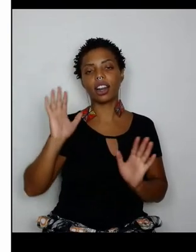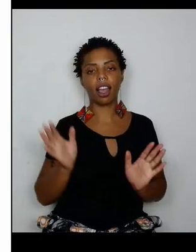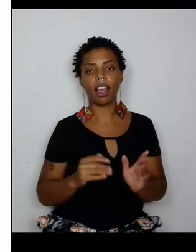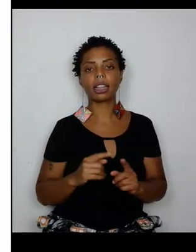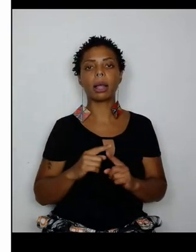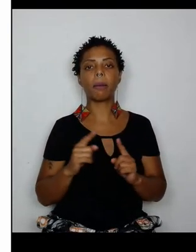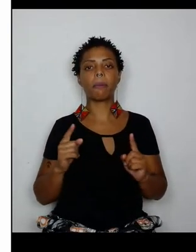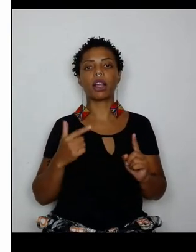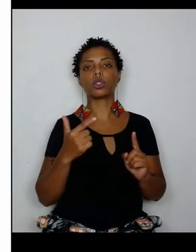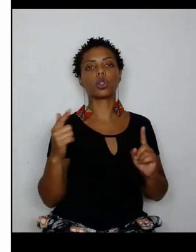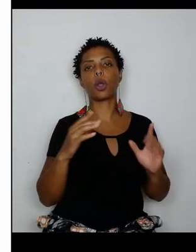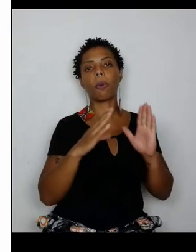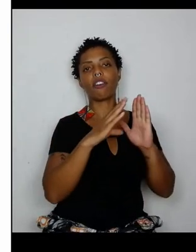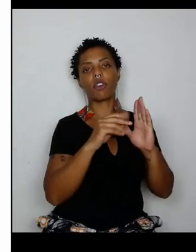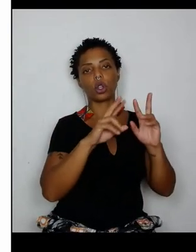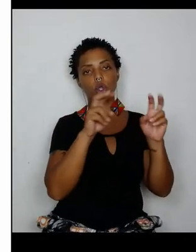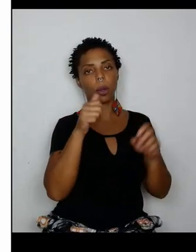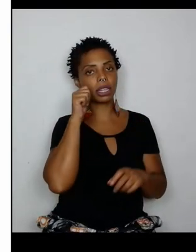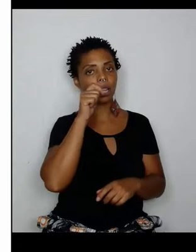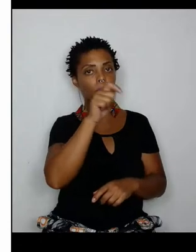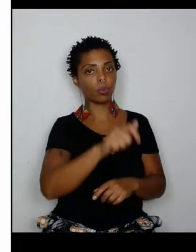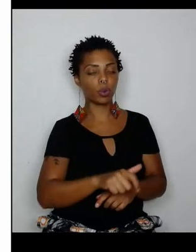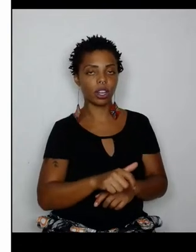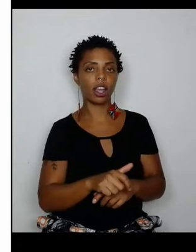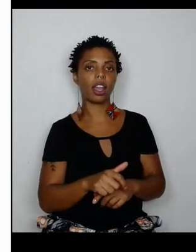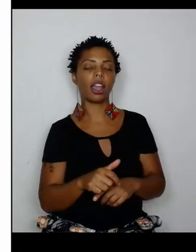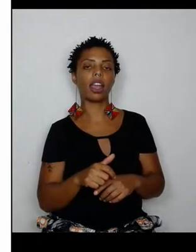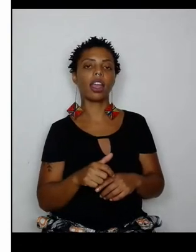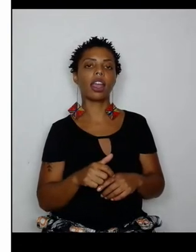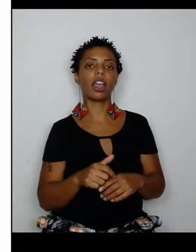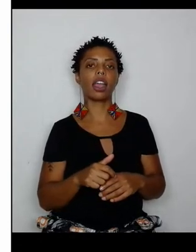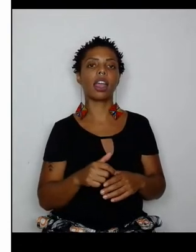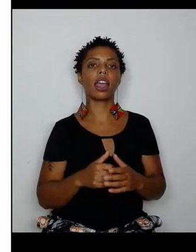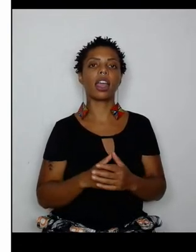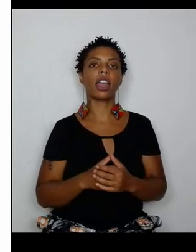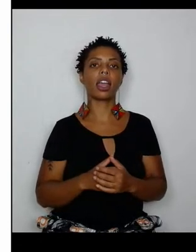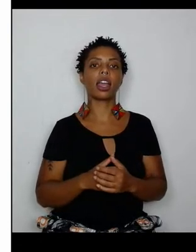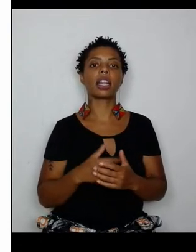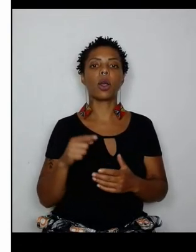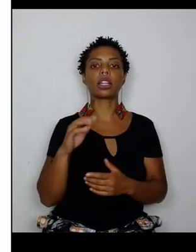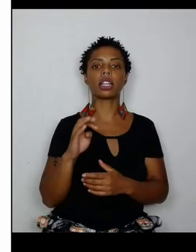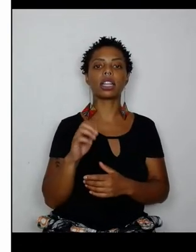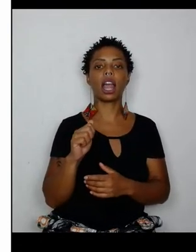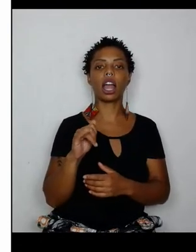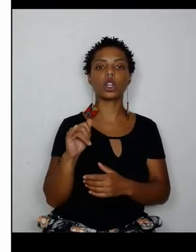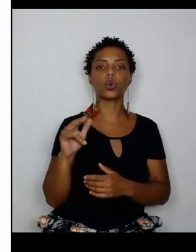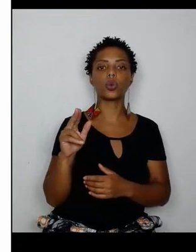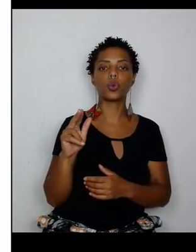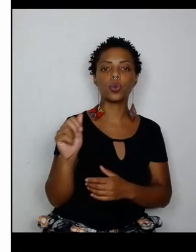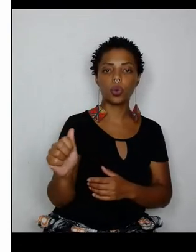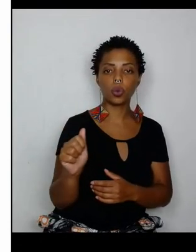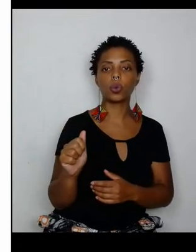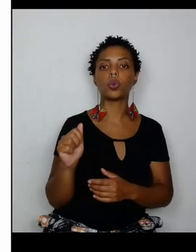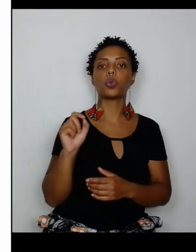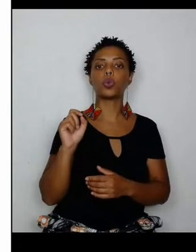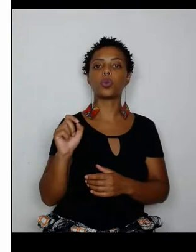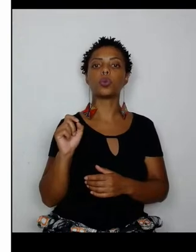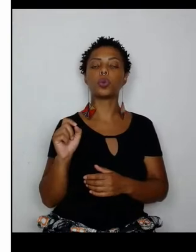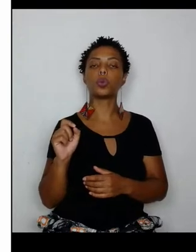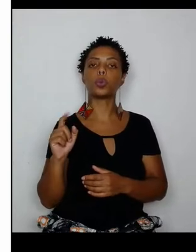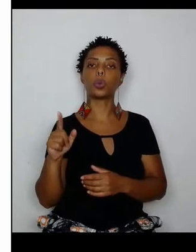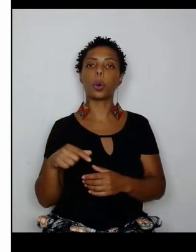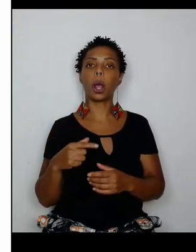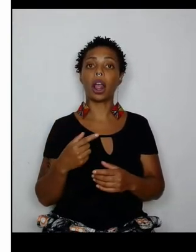of her from a pacific perspective gives new layers to the young woman's life that are impacted but not defined by her